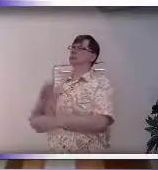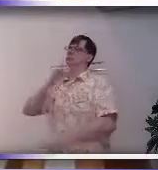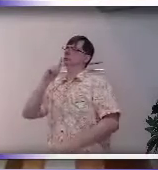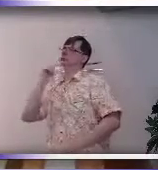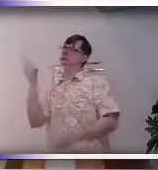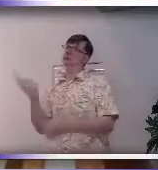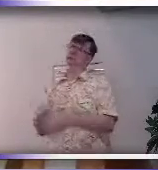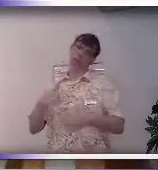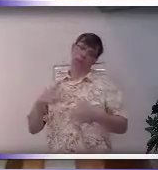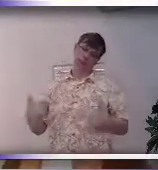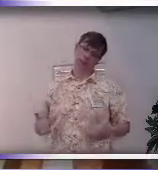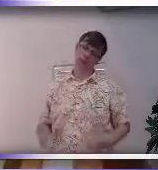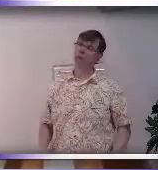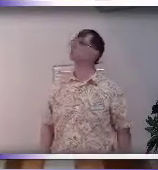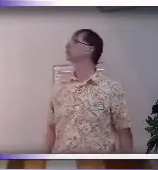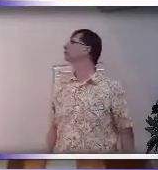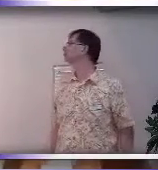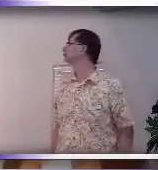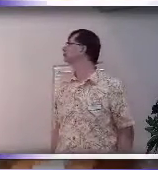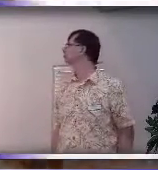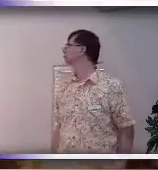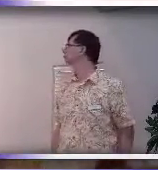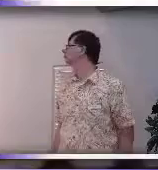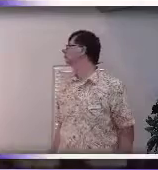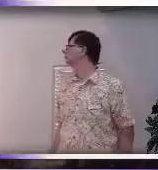as that happens,